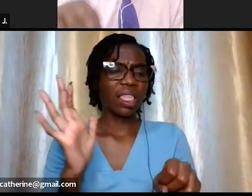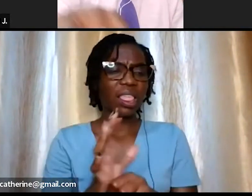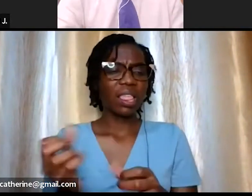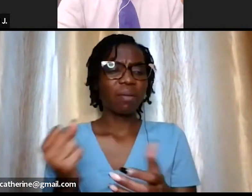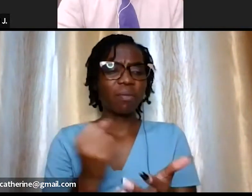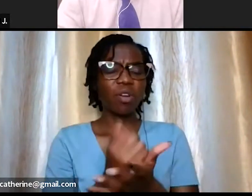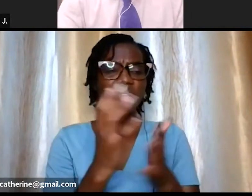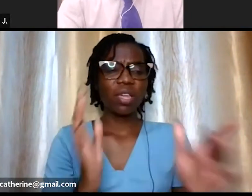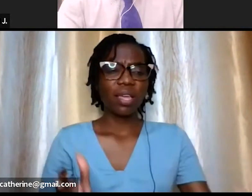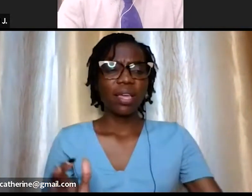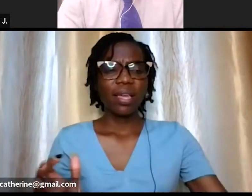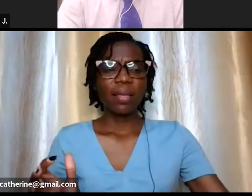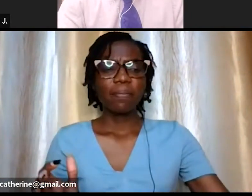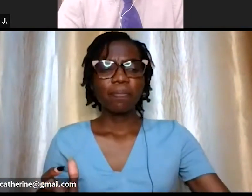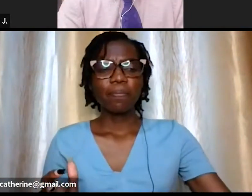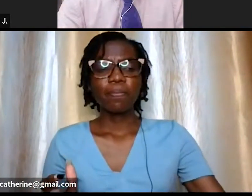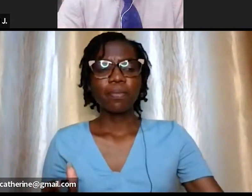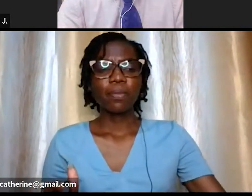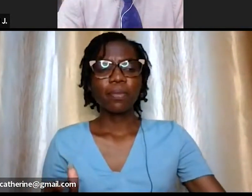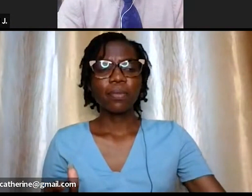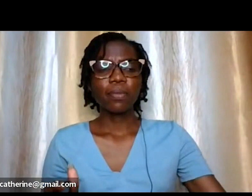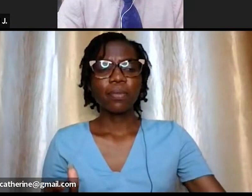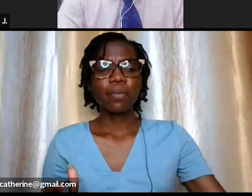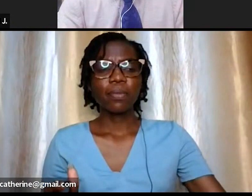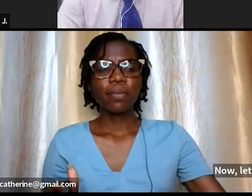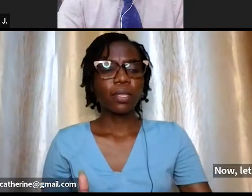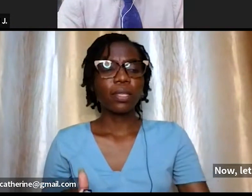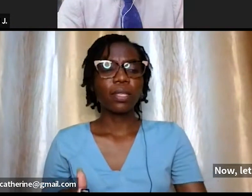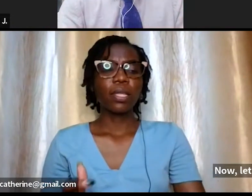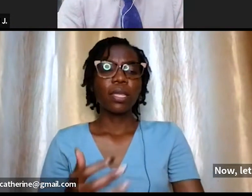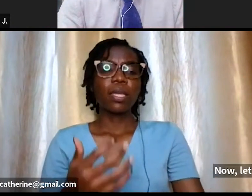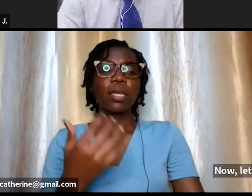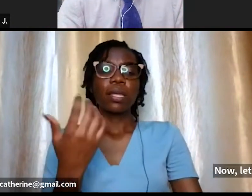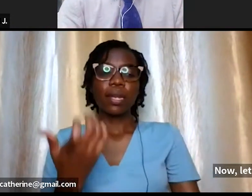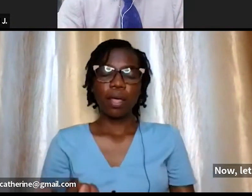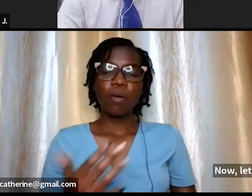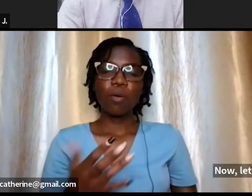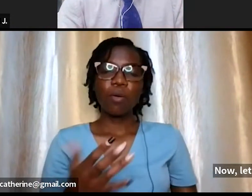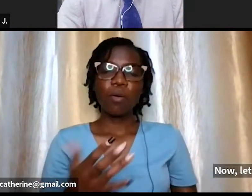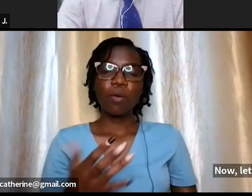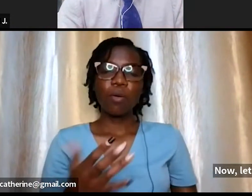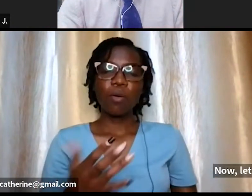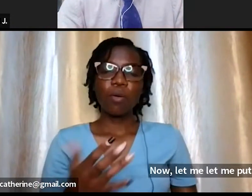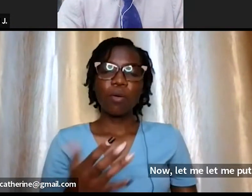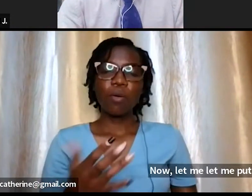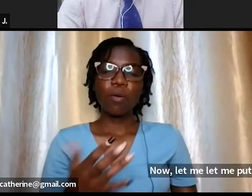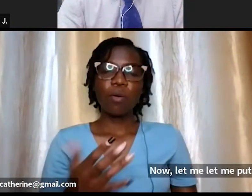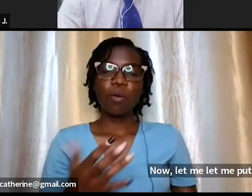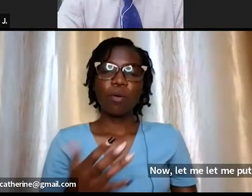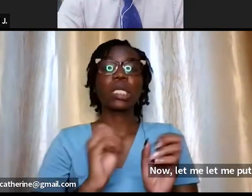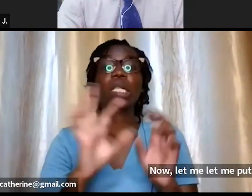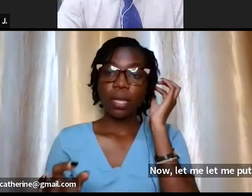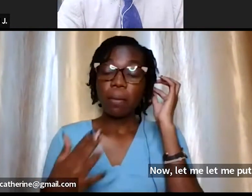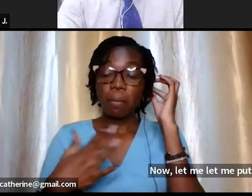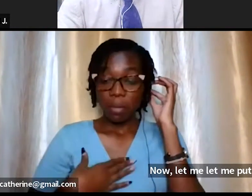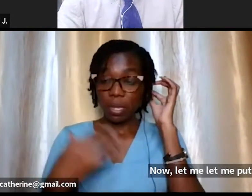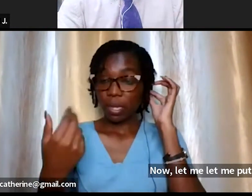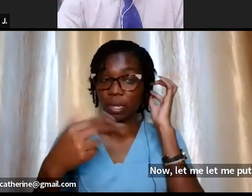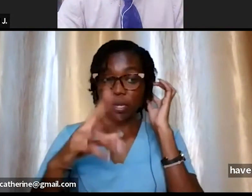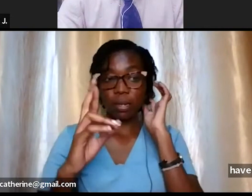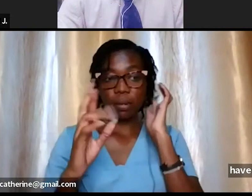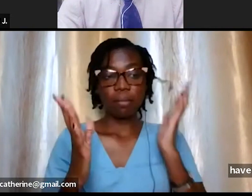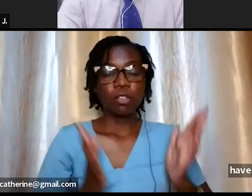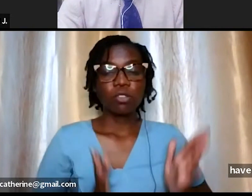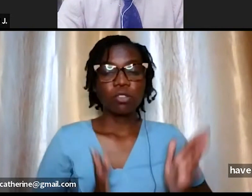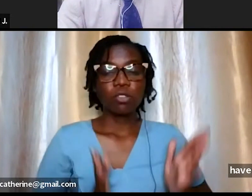begins. Now, let me put it out very clearly. As a HR person and as somebody who has practiced HR for